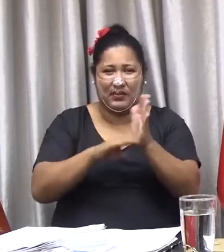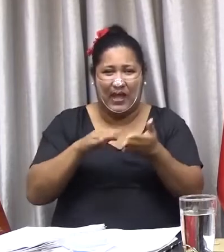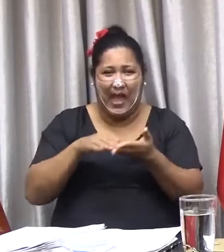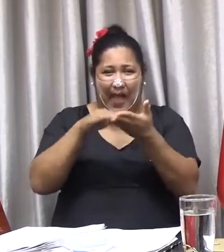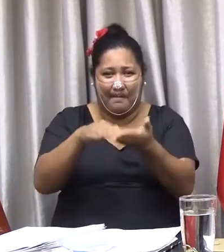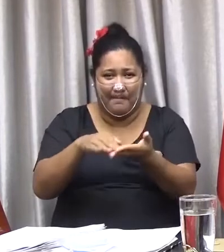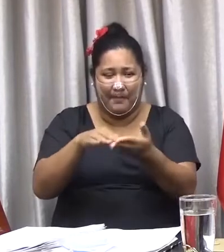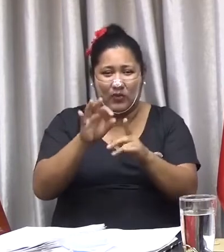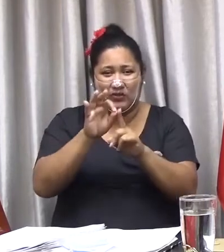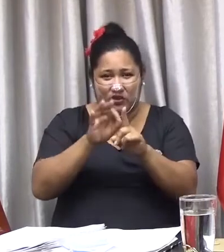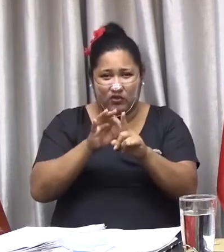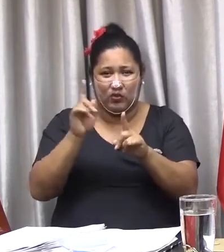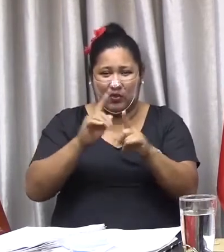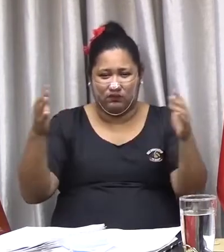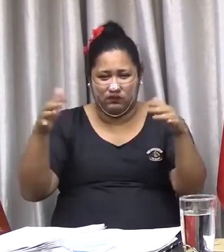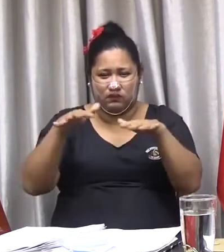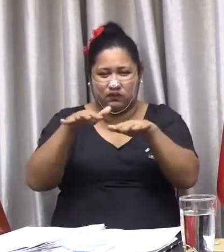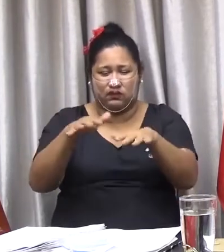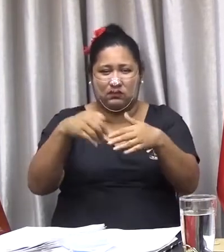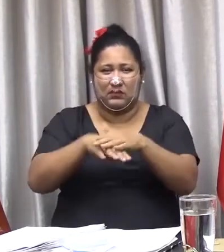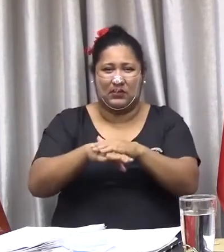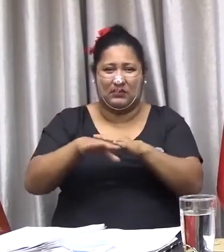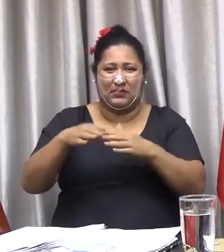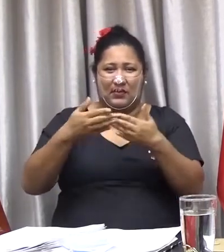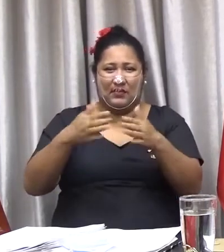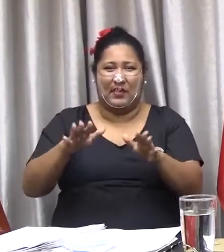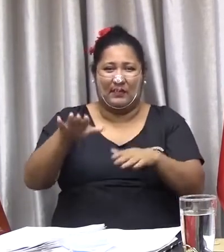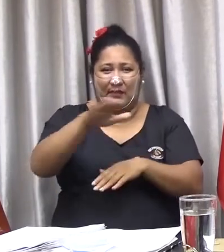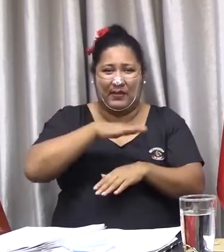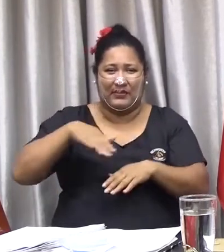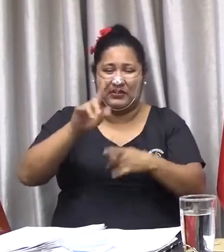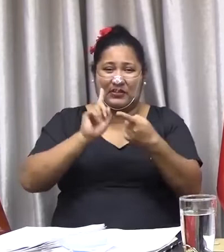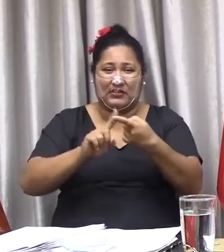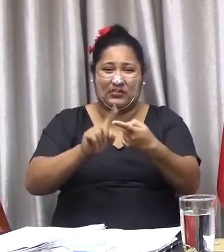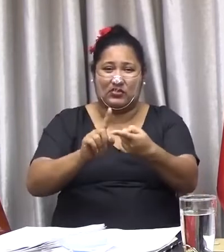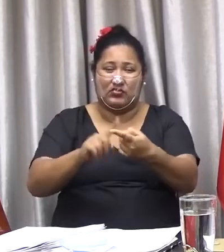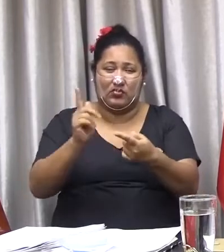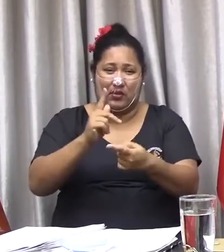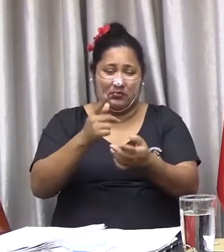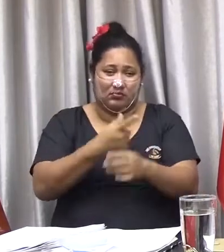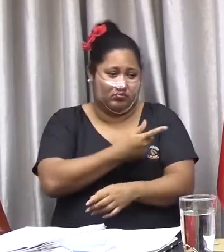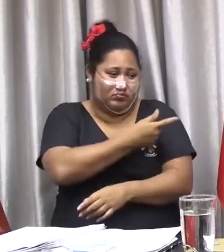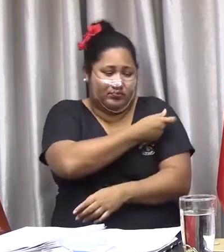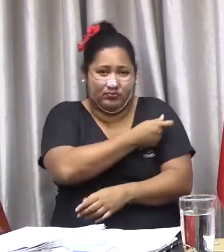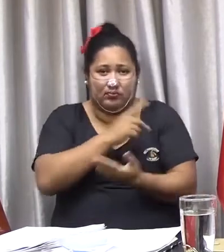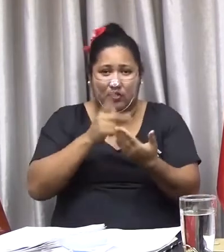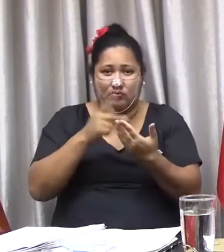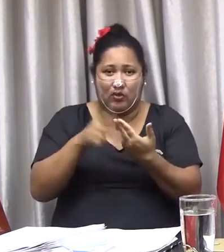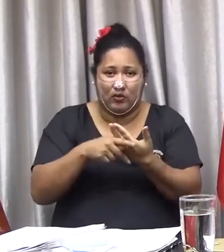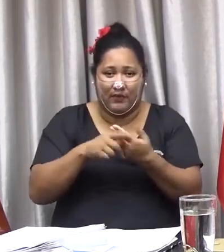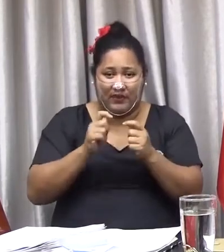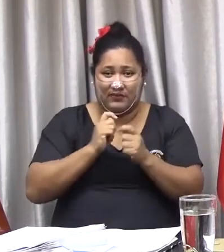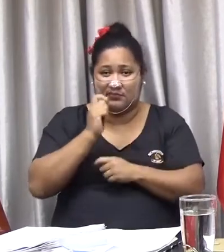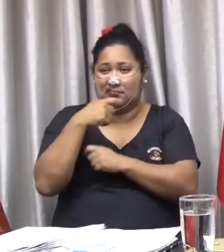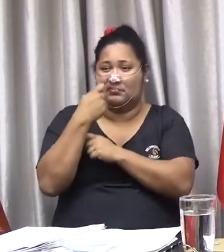reduce congestion in public places, continue to drive vaccination and testing programs,